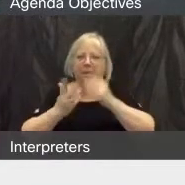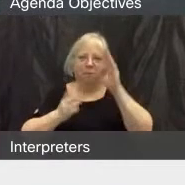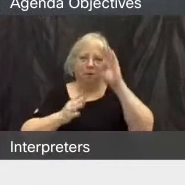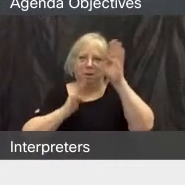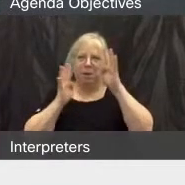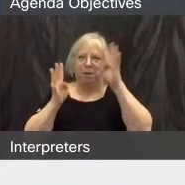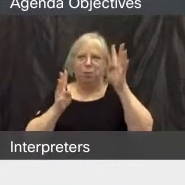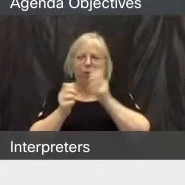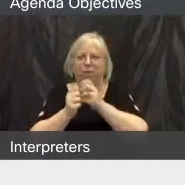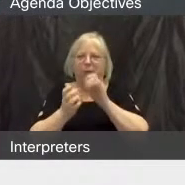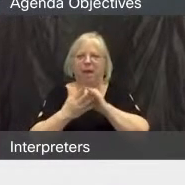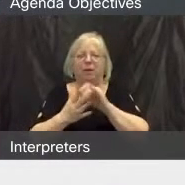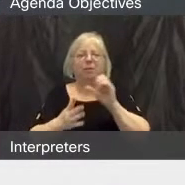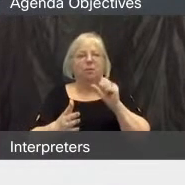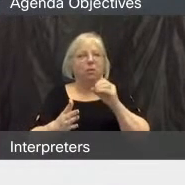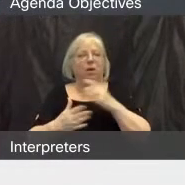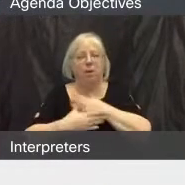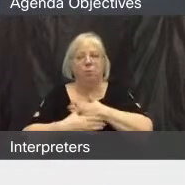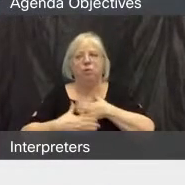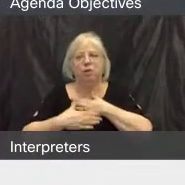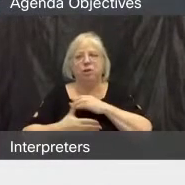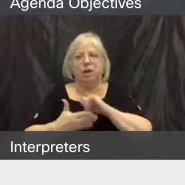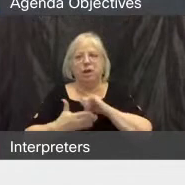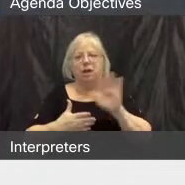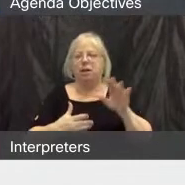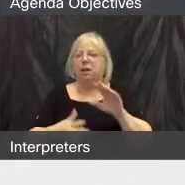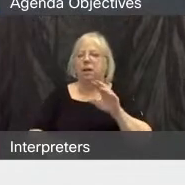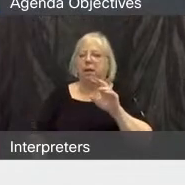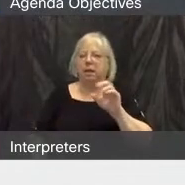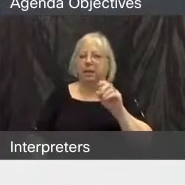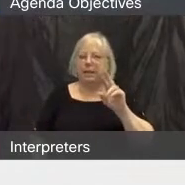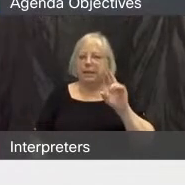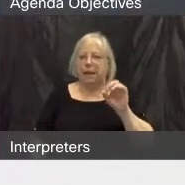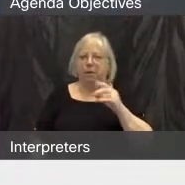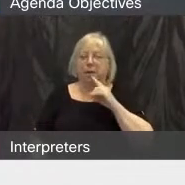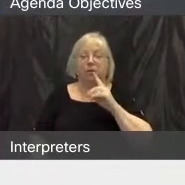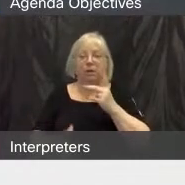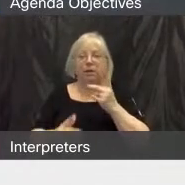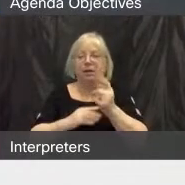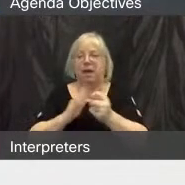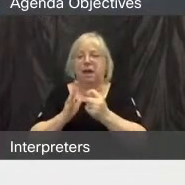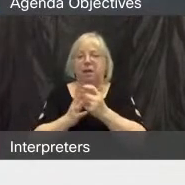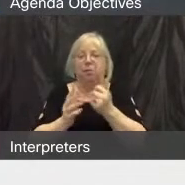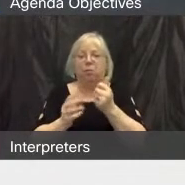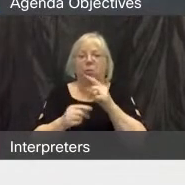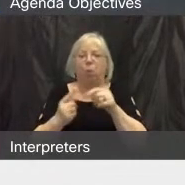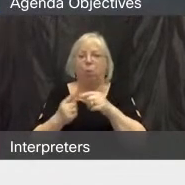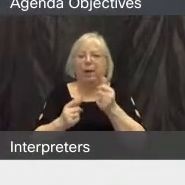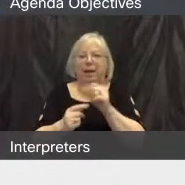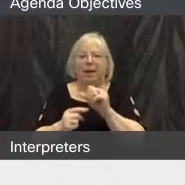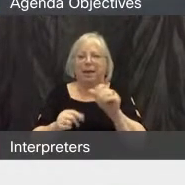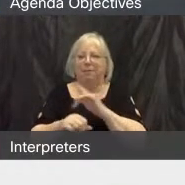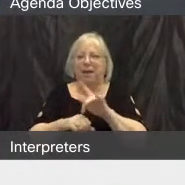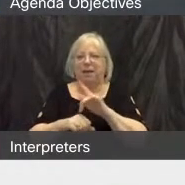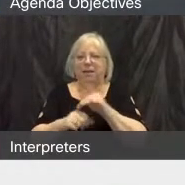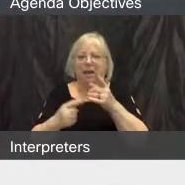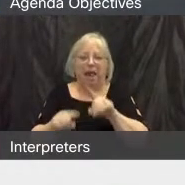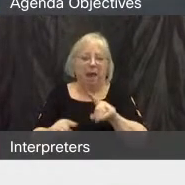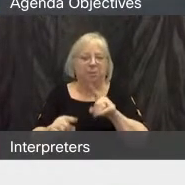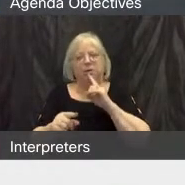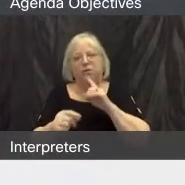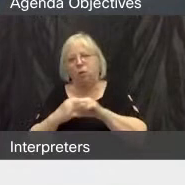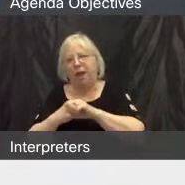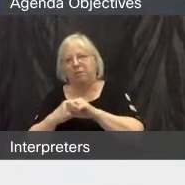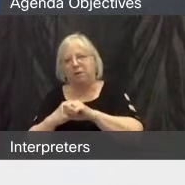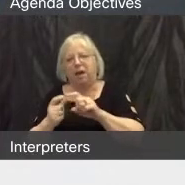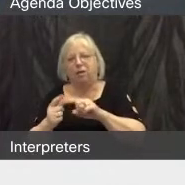with that. And I appreciate that. Yeah, I mean, there's a period of time when any vacancy occurs, just for advertising to